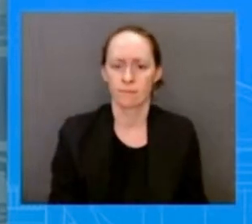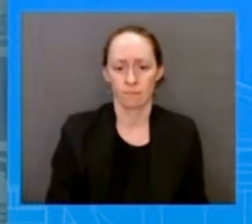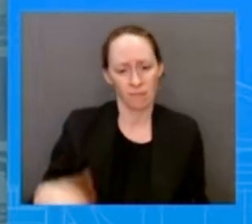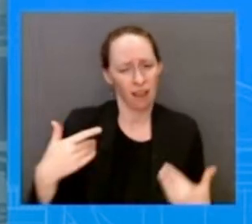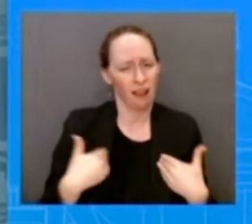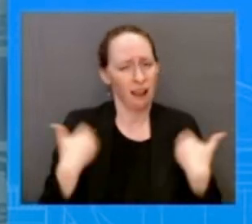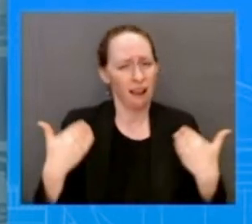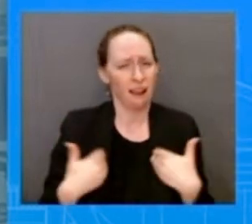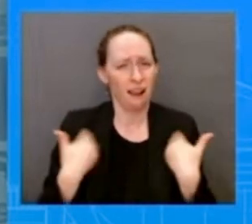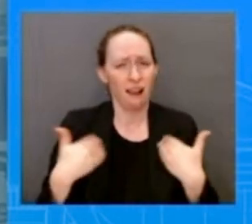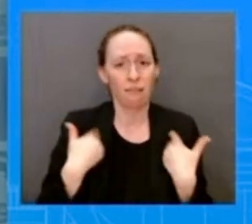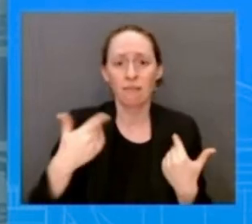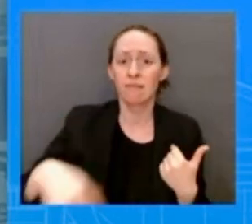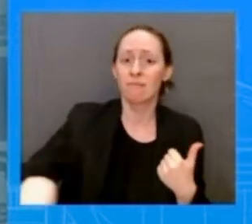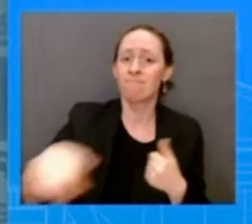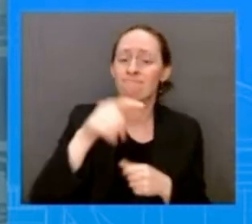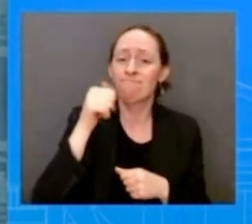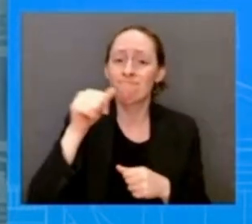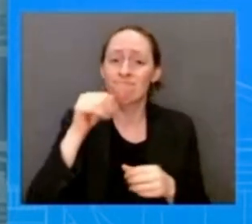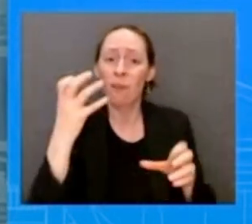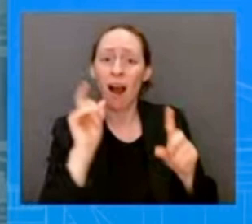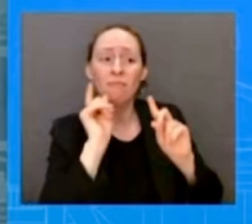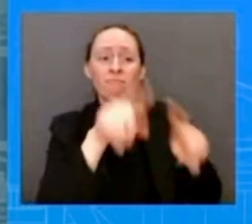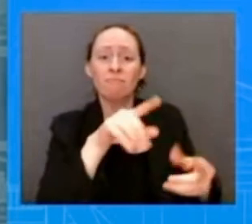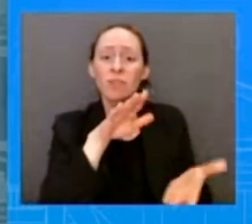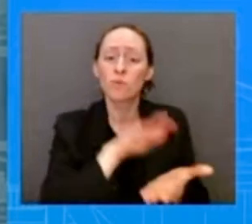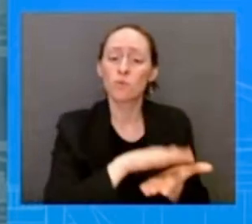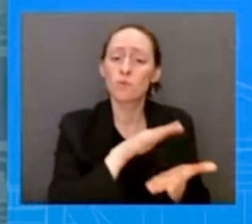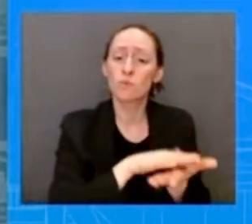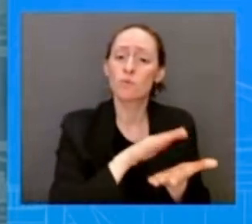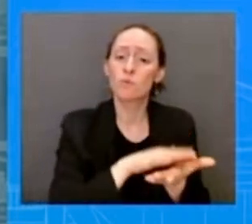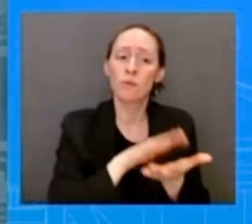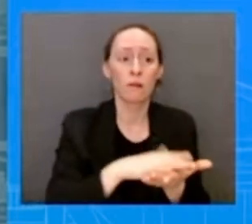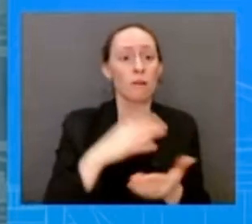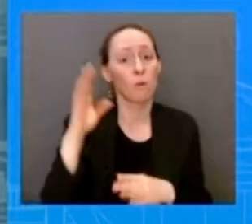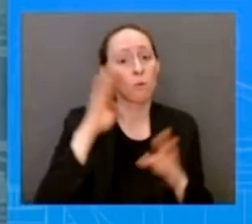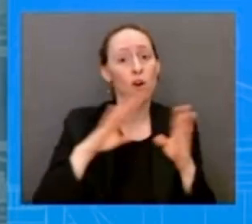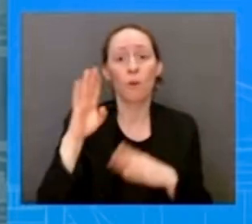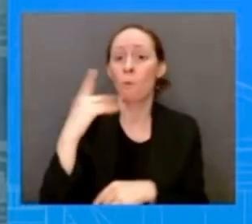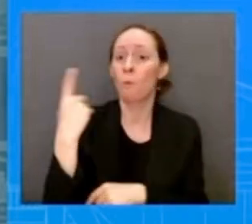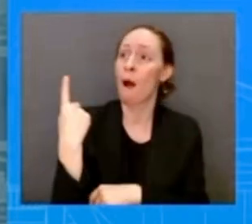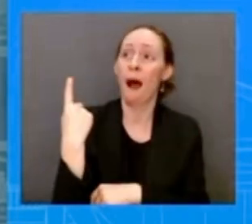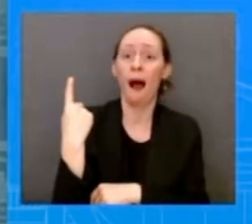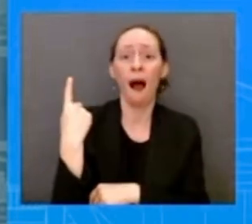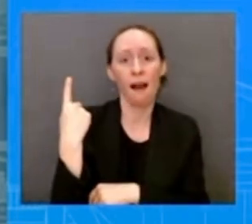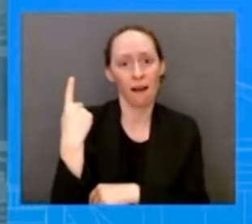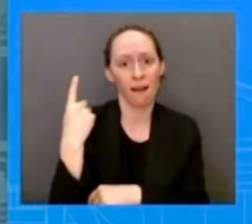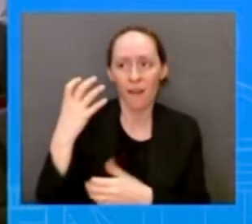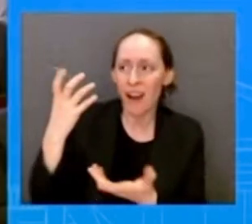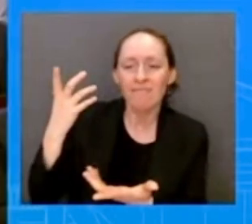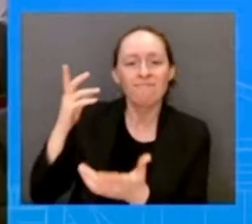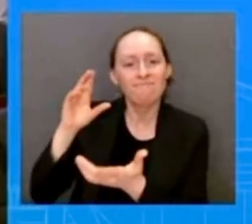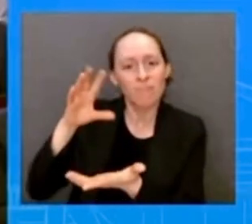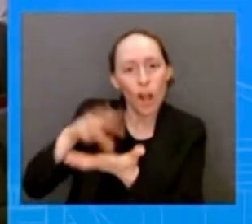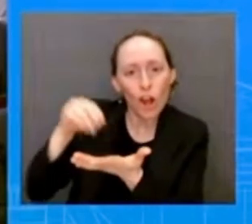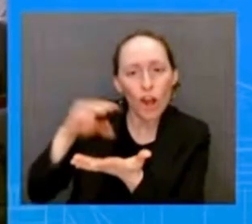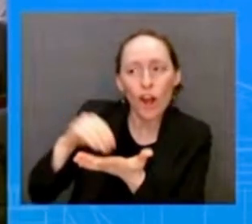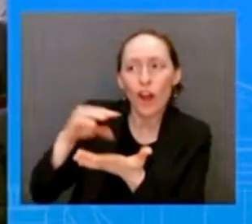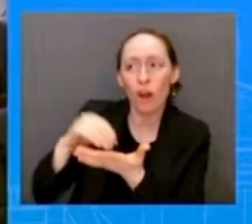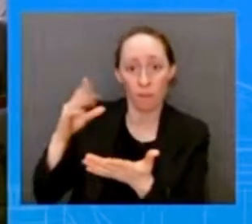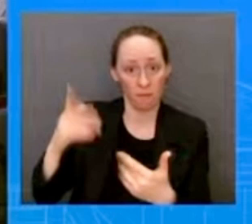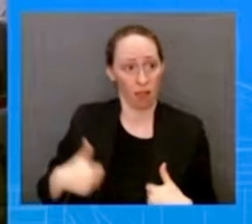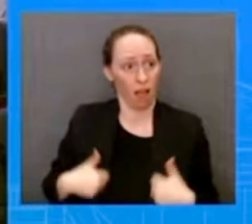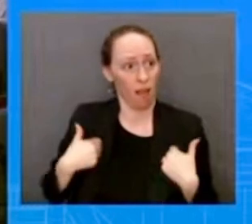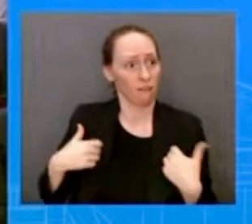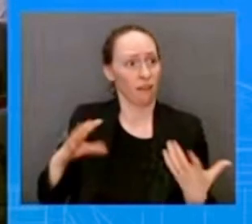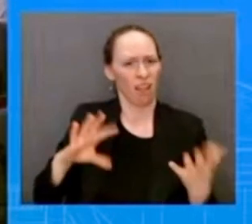learning. They shouldn't have to worry about their own physical safety, but we just don't know enough right now. Would the U.S. take that investigation at face value, or